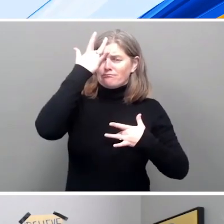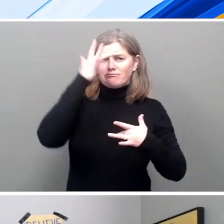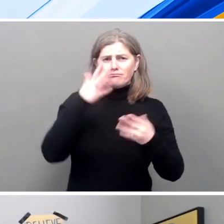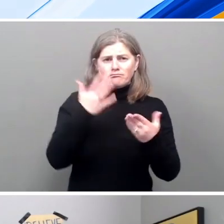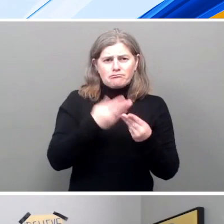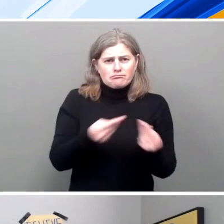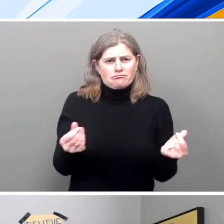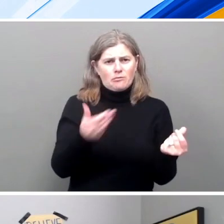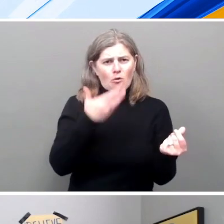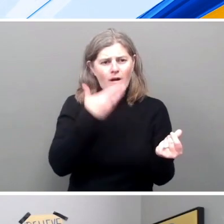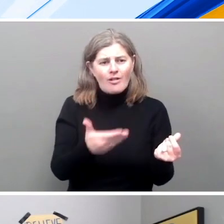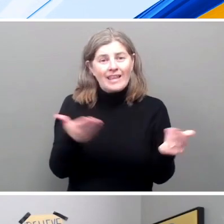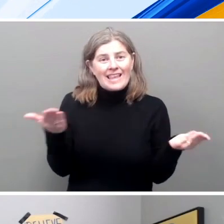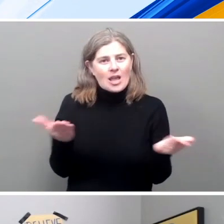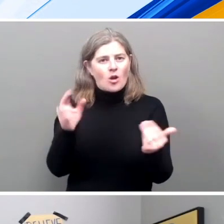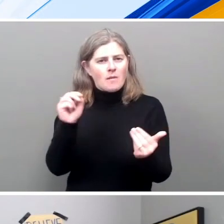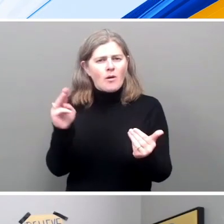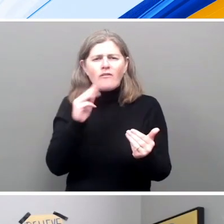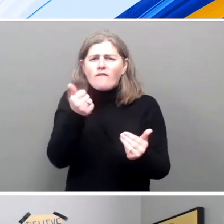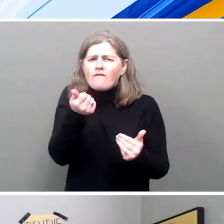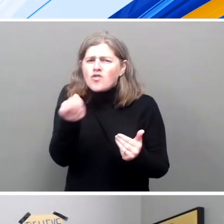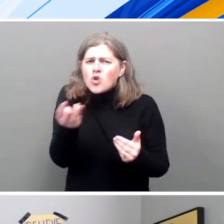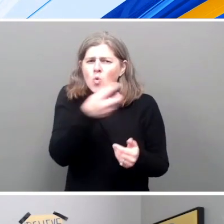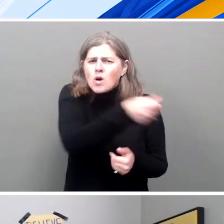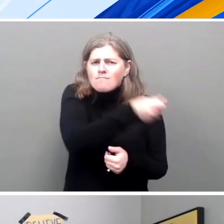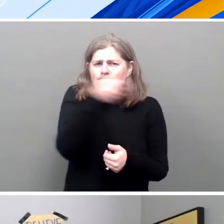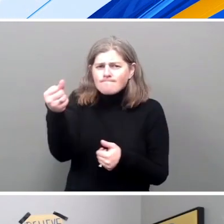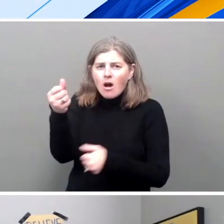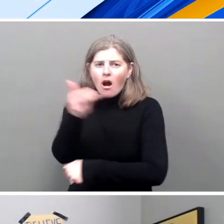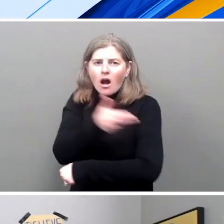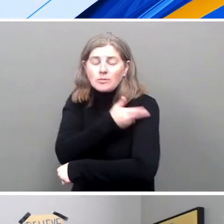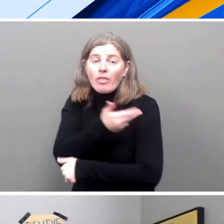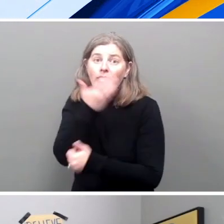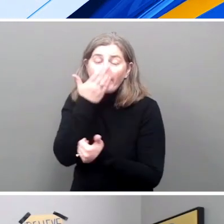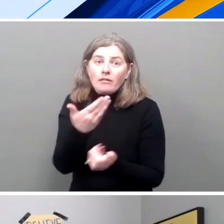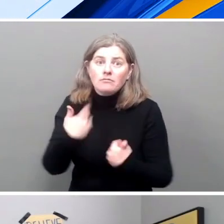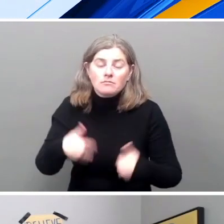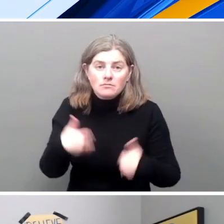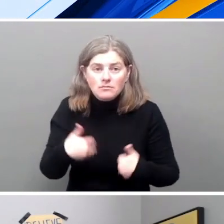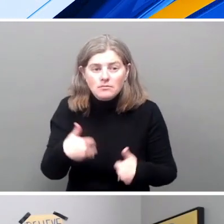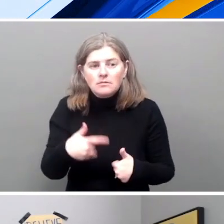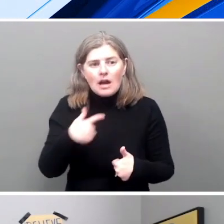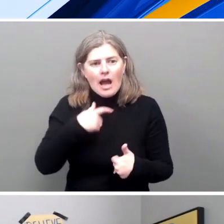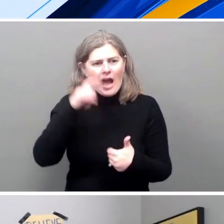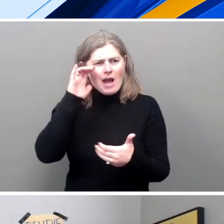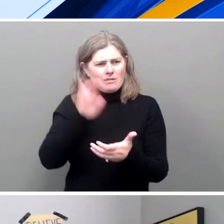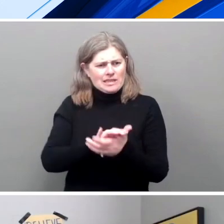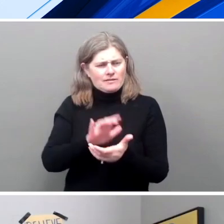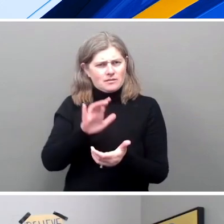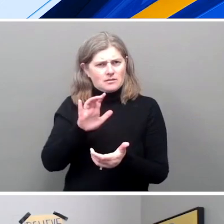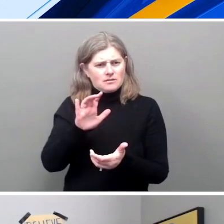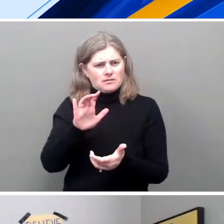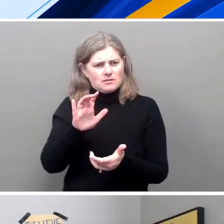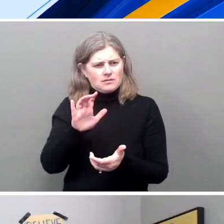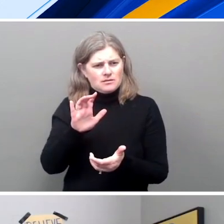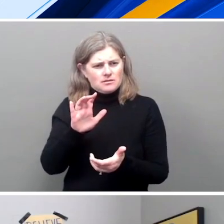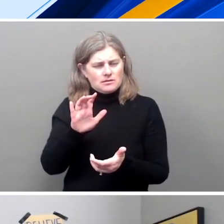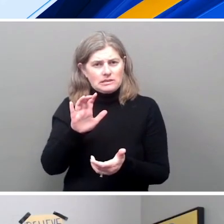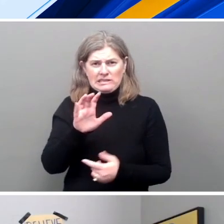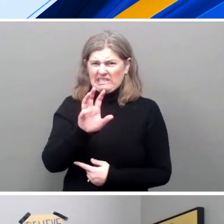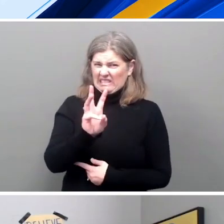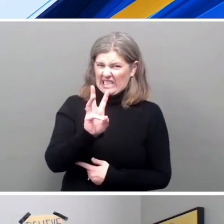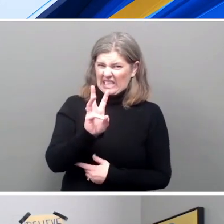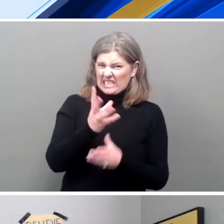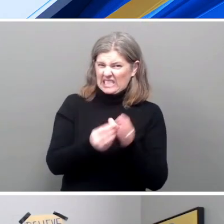Mexico, we've had a few hospitalizations, and thank goodness, I believe six deaths